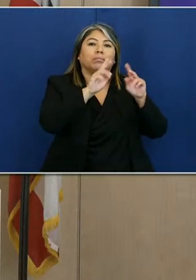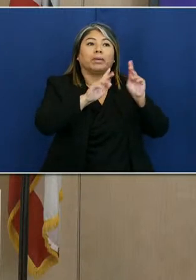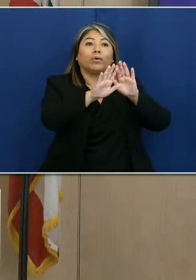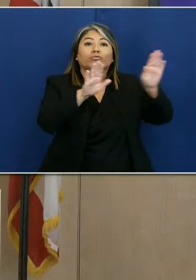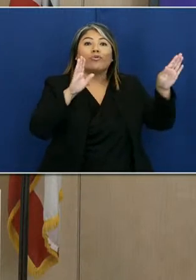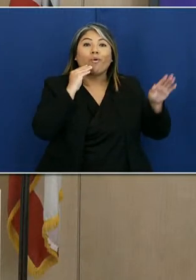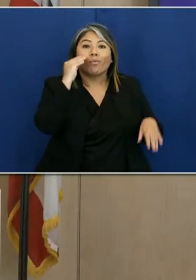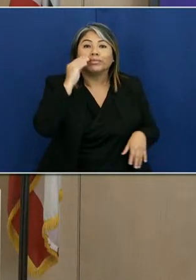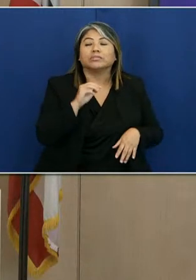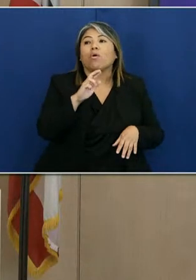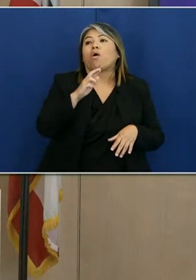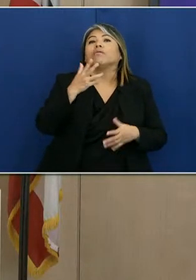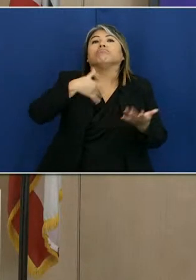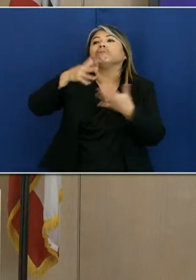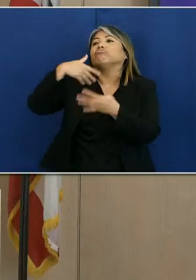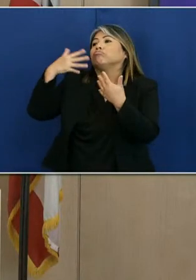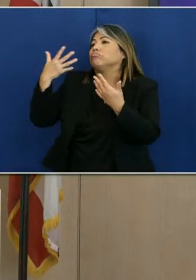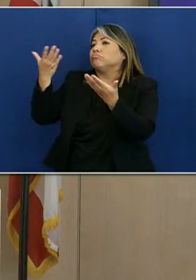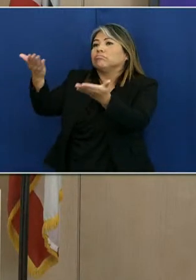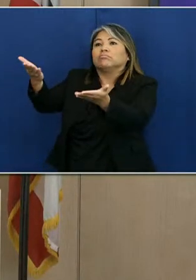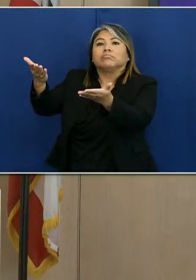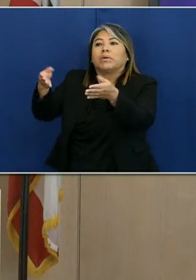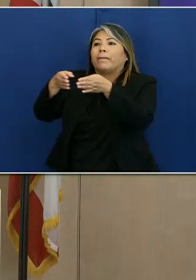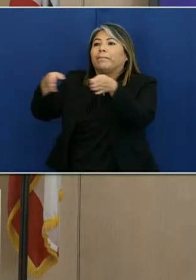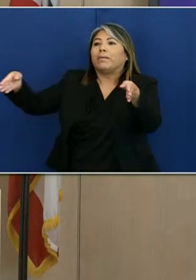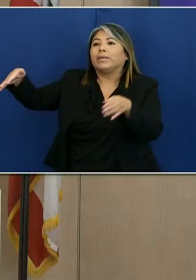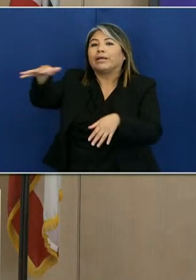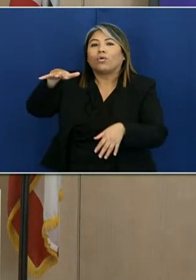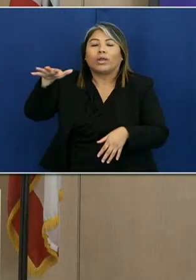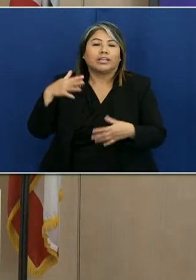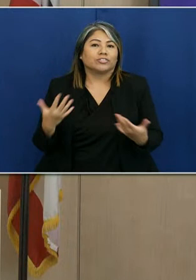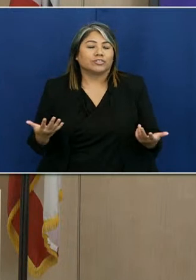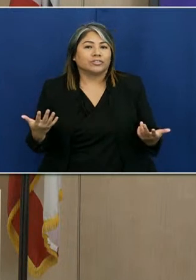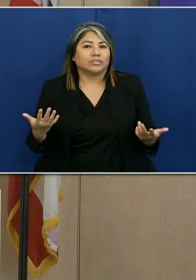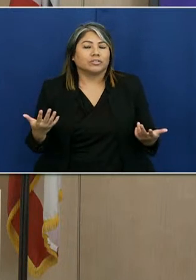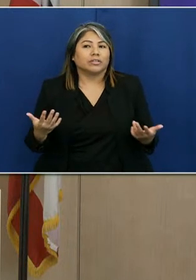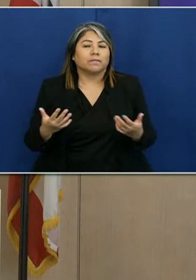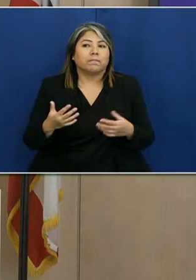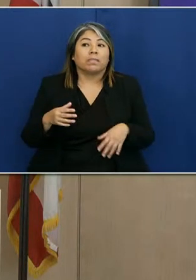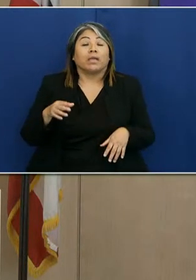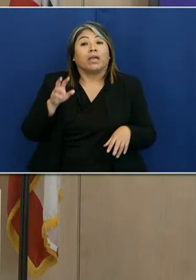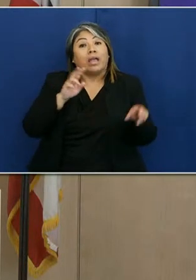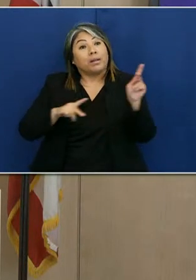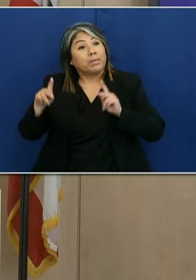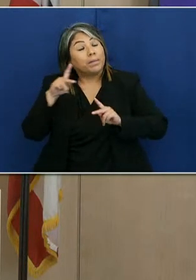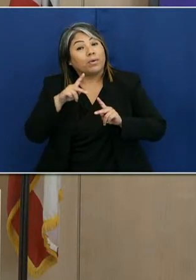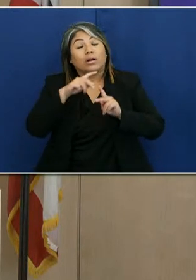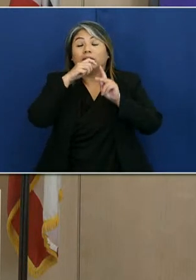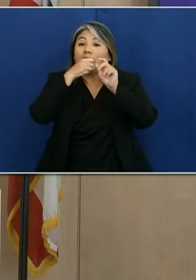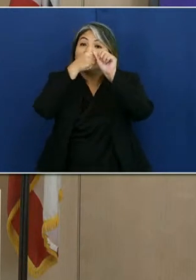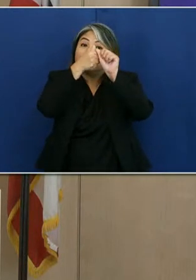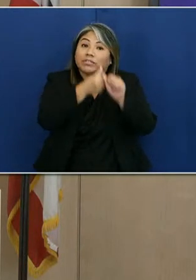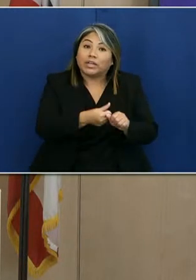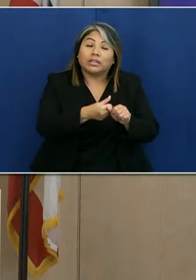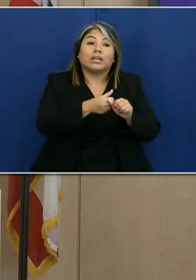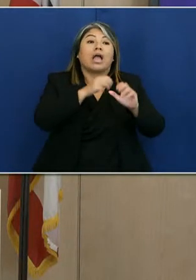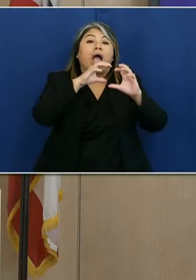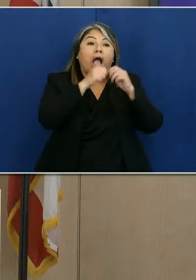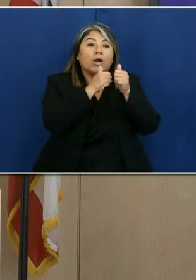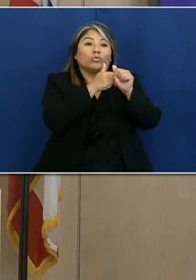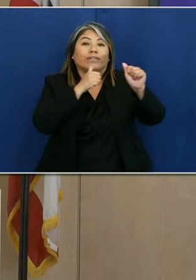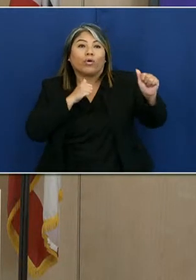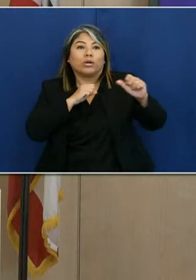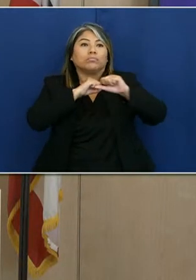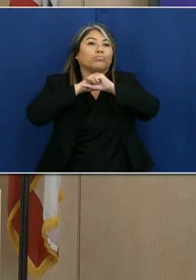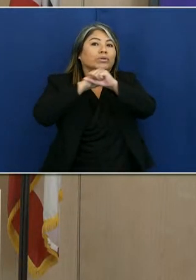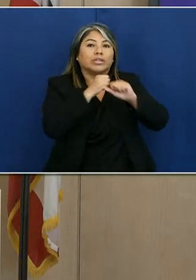homes or at public locations, and not adhering to the preventive strategies that we